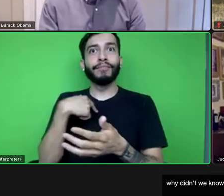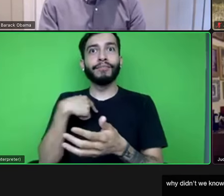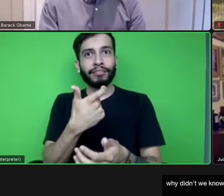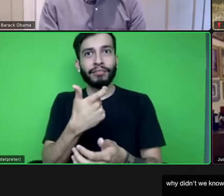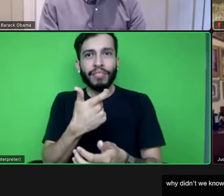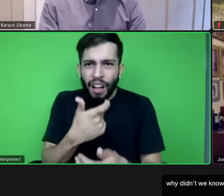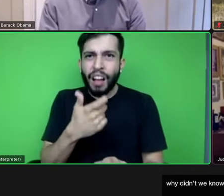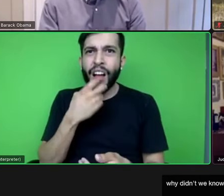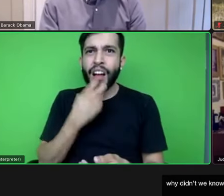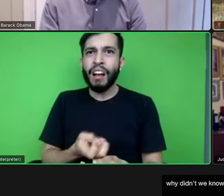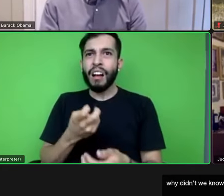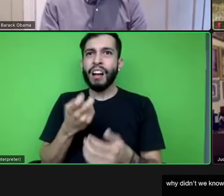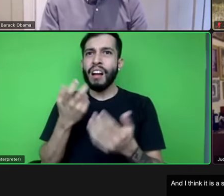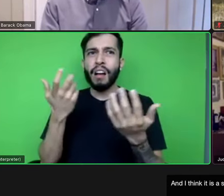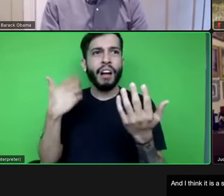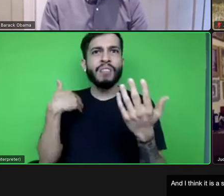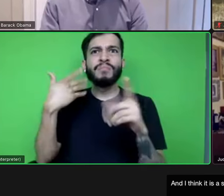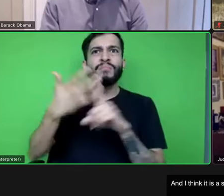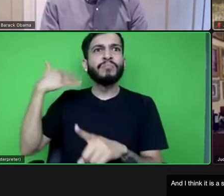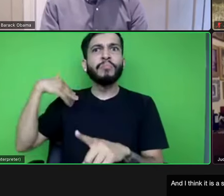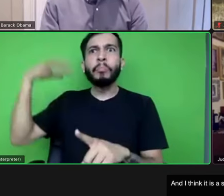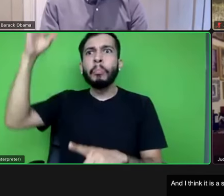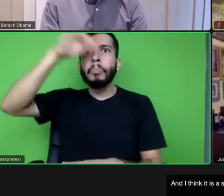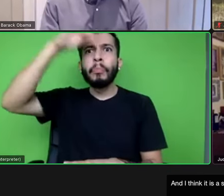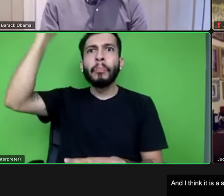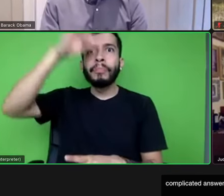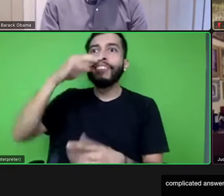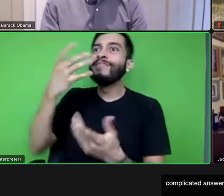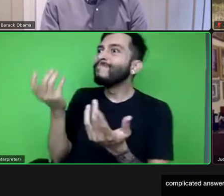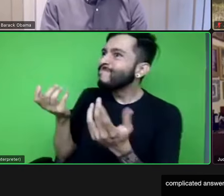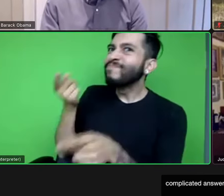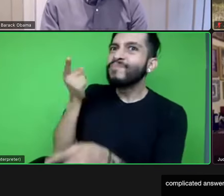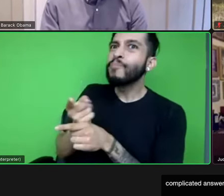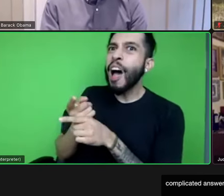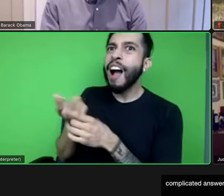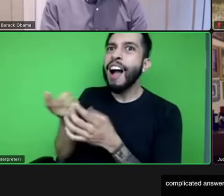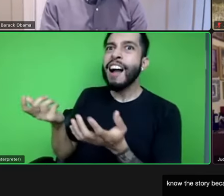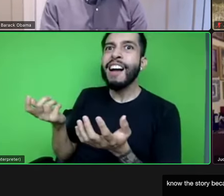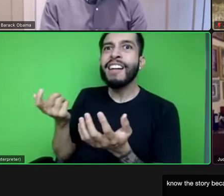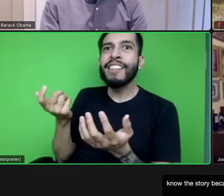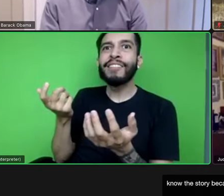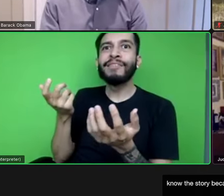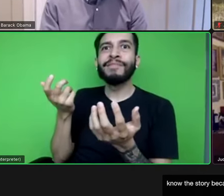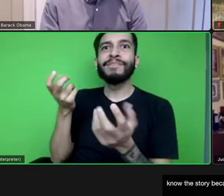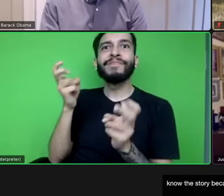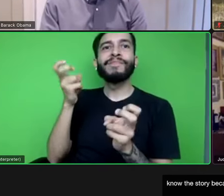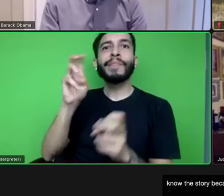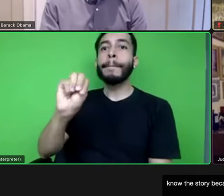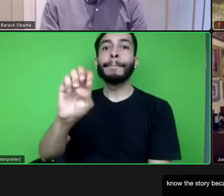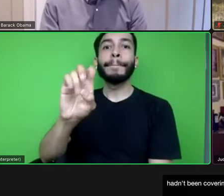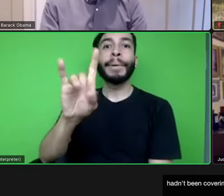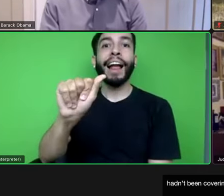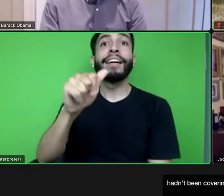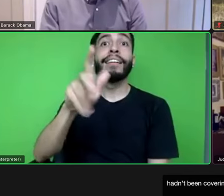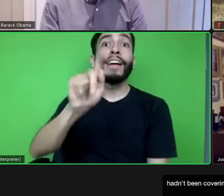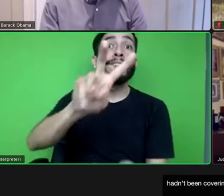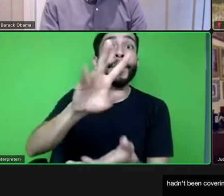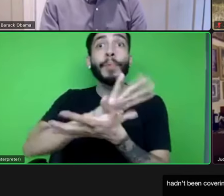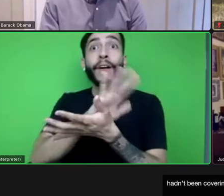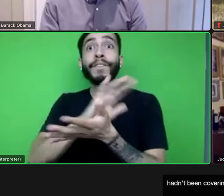complicated answer. We didn't know the story because media has not been covering disability appropriately. We're not